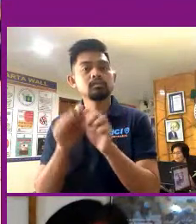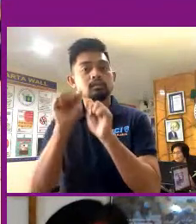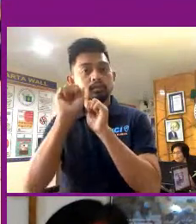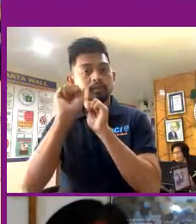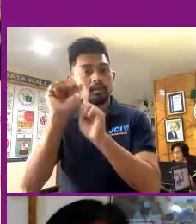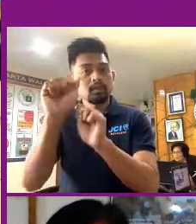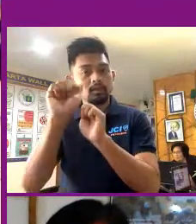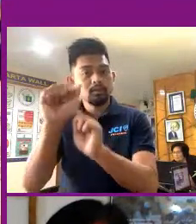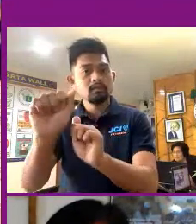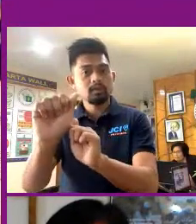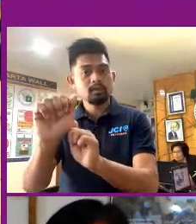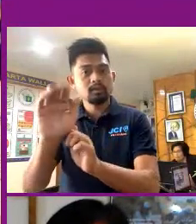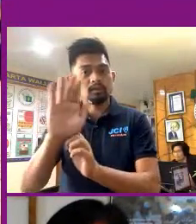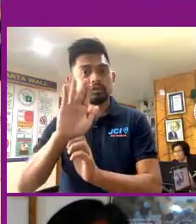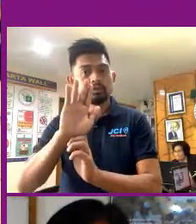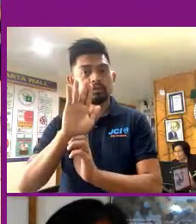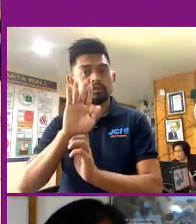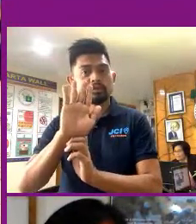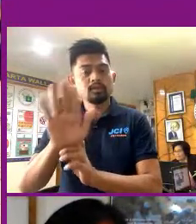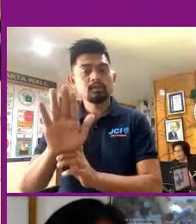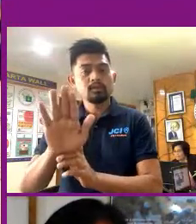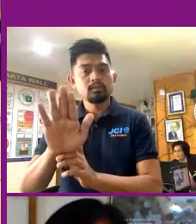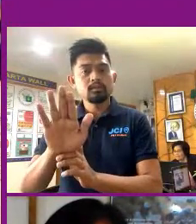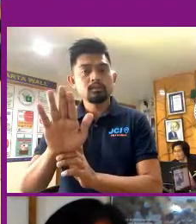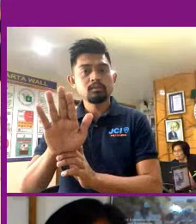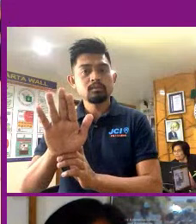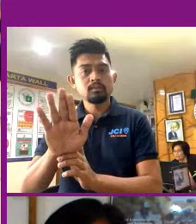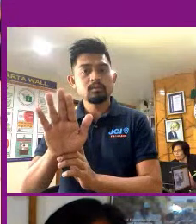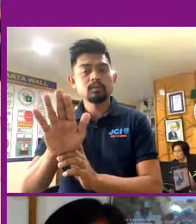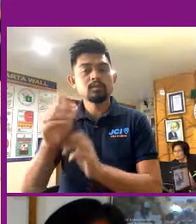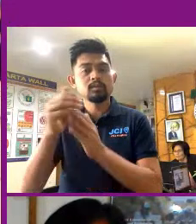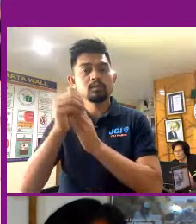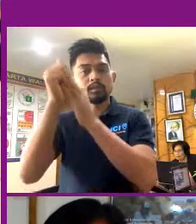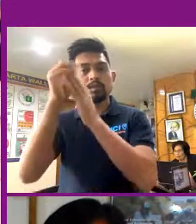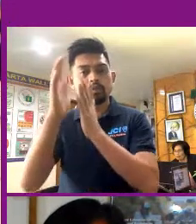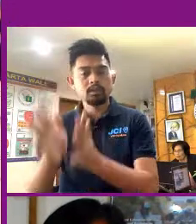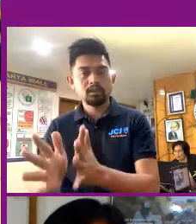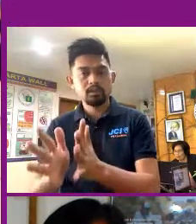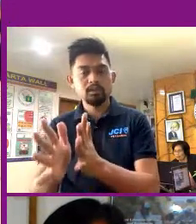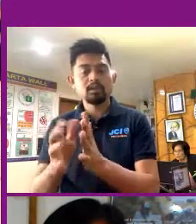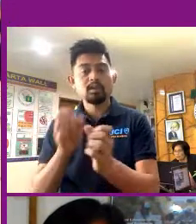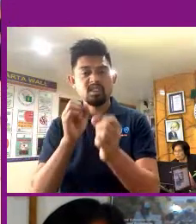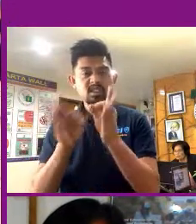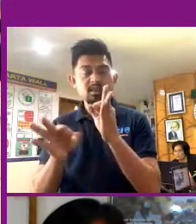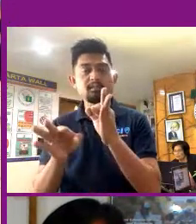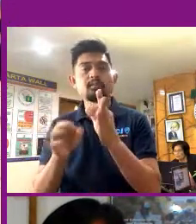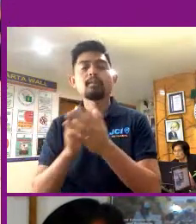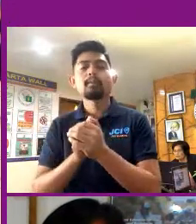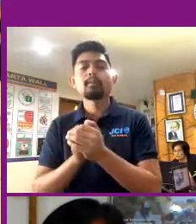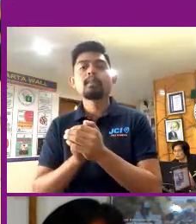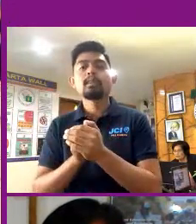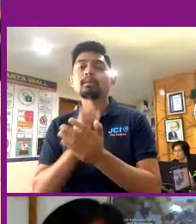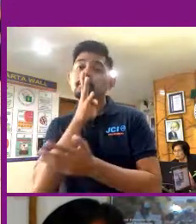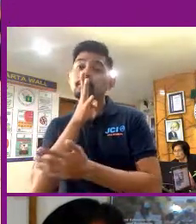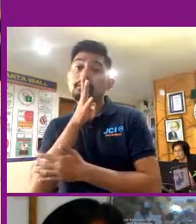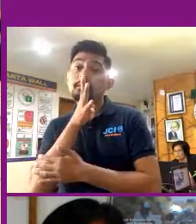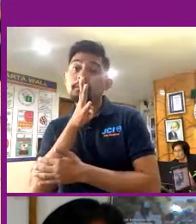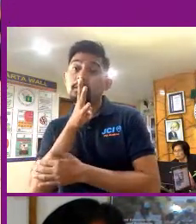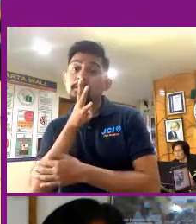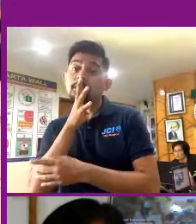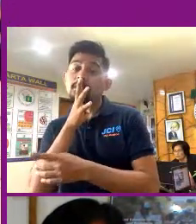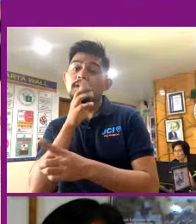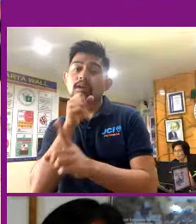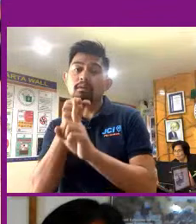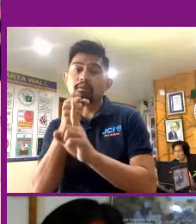advise your leader if he verbally abuse women or encourage sexualization of